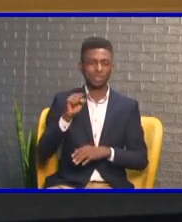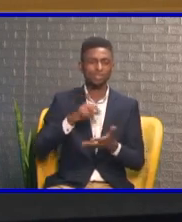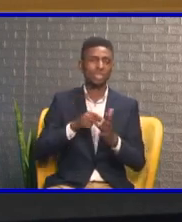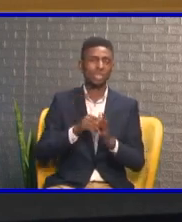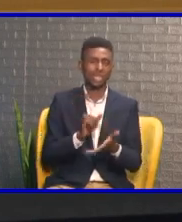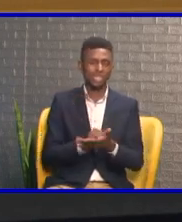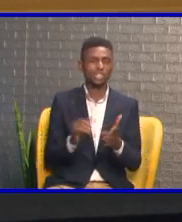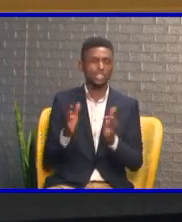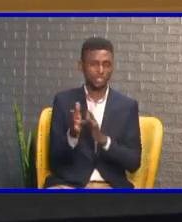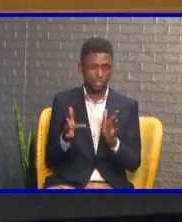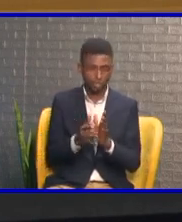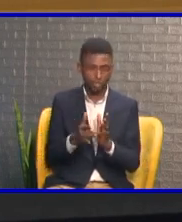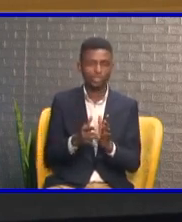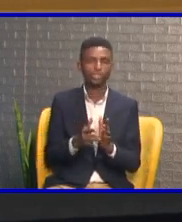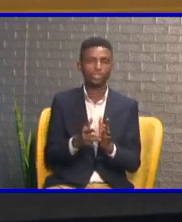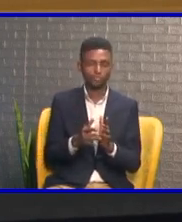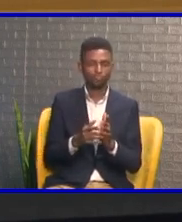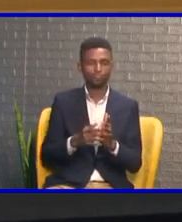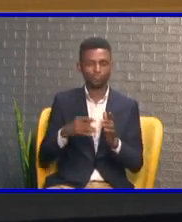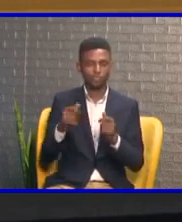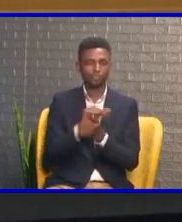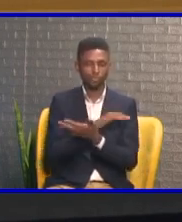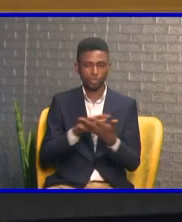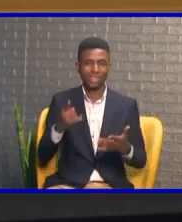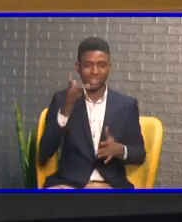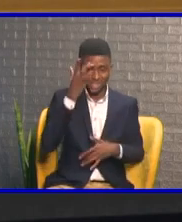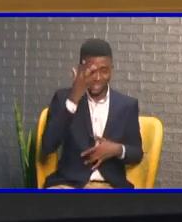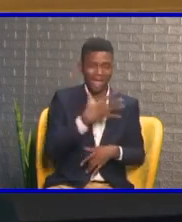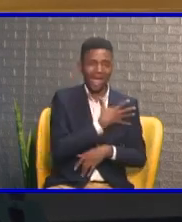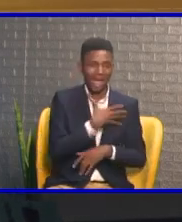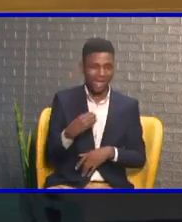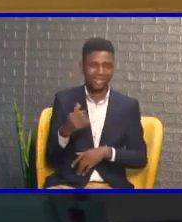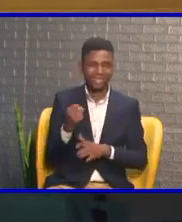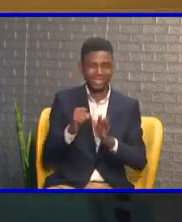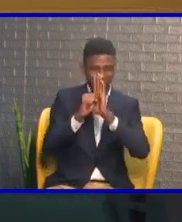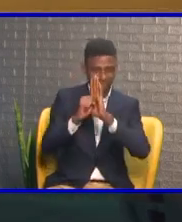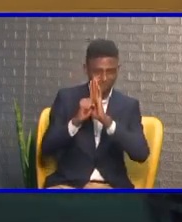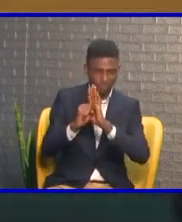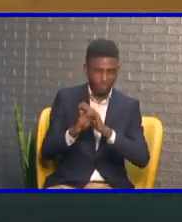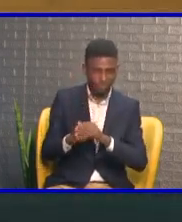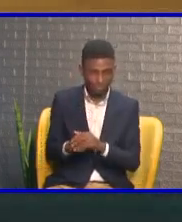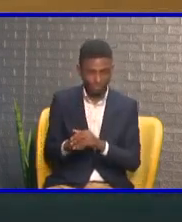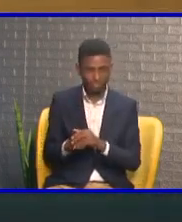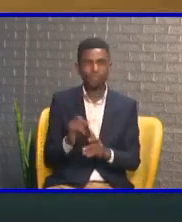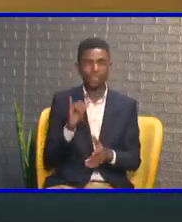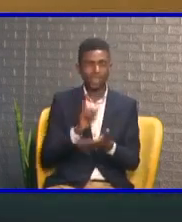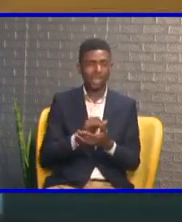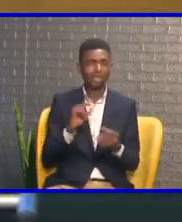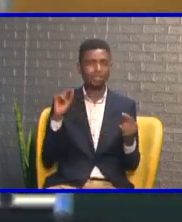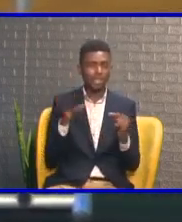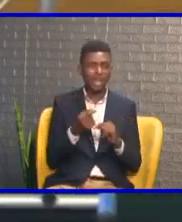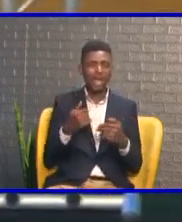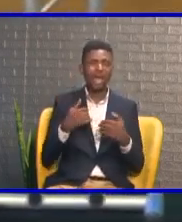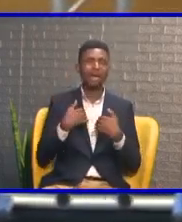sickness as well as the symptoms. Oh, come on, somebody. Come on. Hallelujah. So that pain has